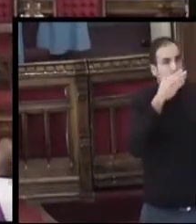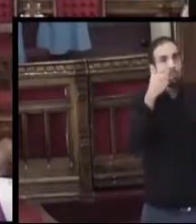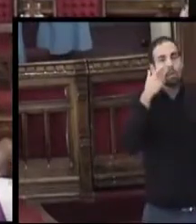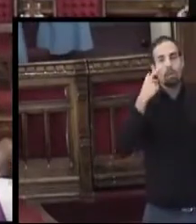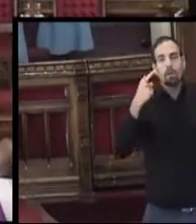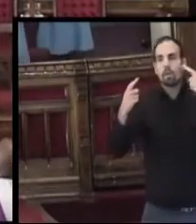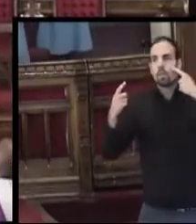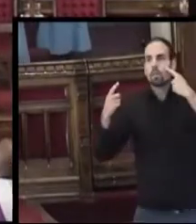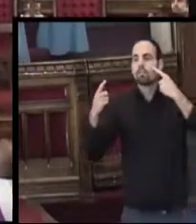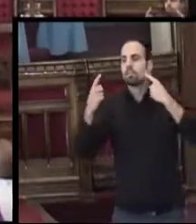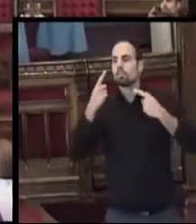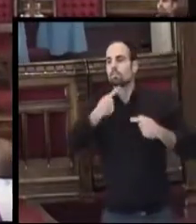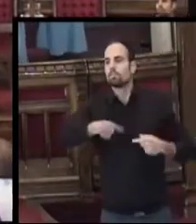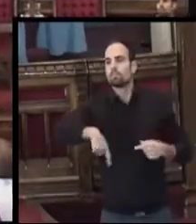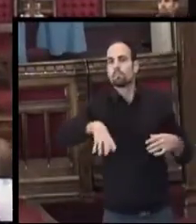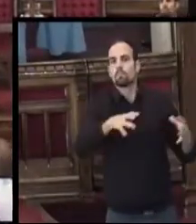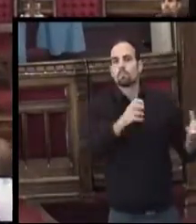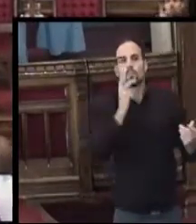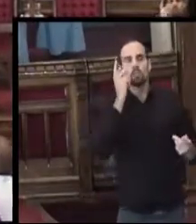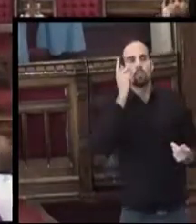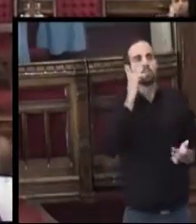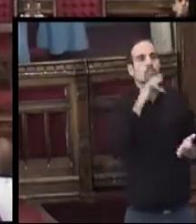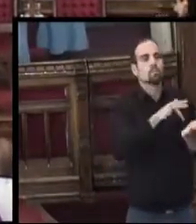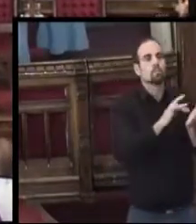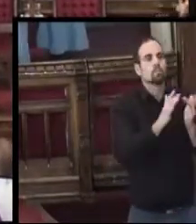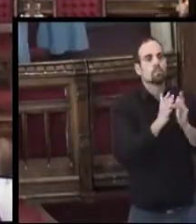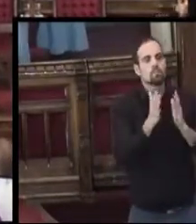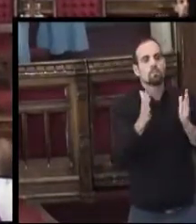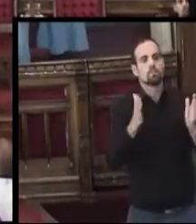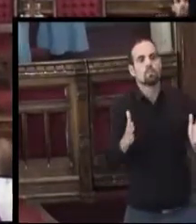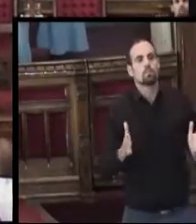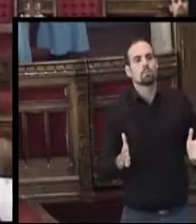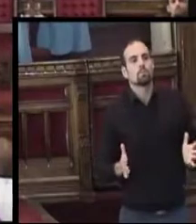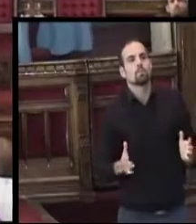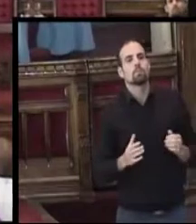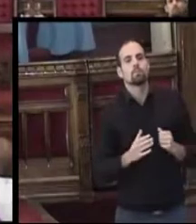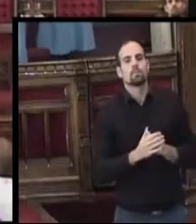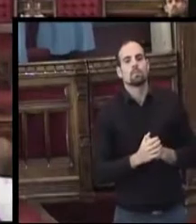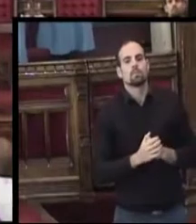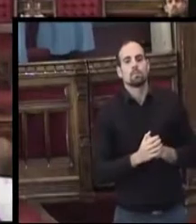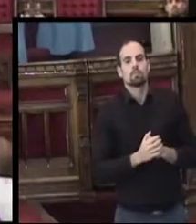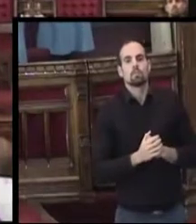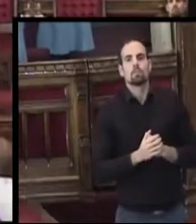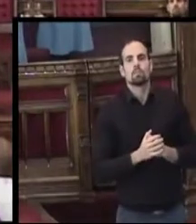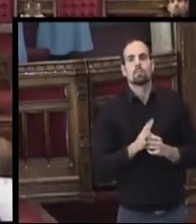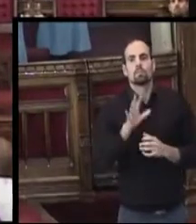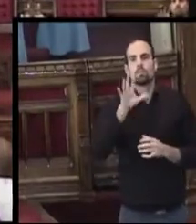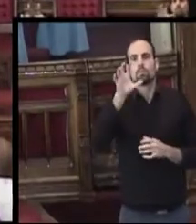See Jesus, to reach out and touch him.